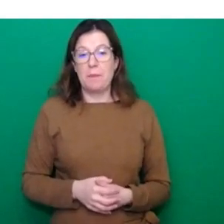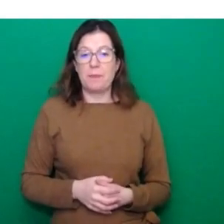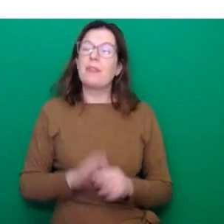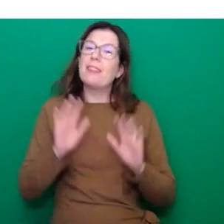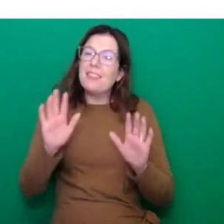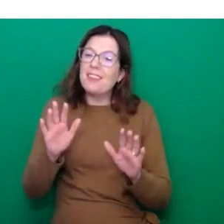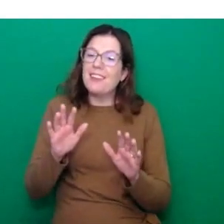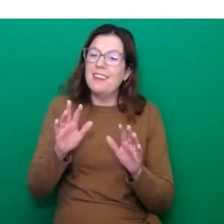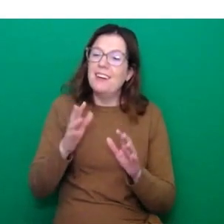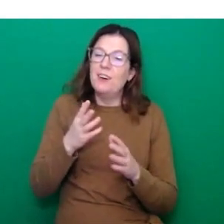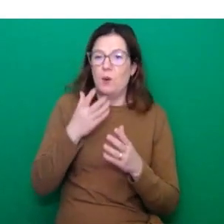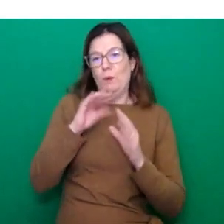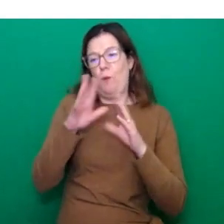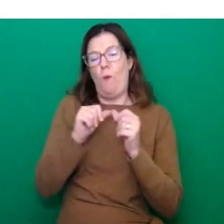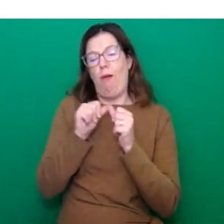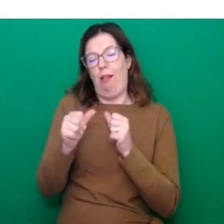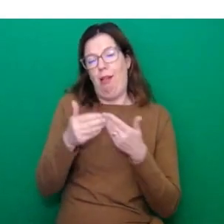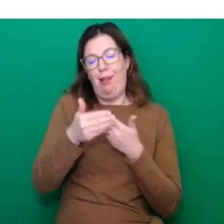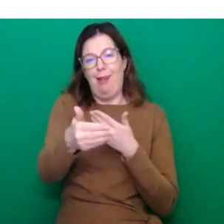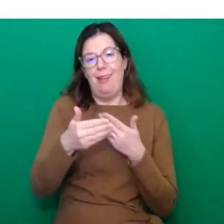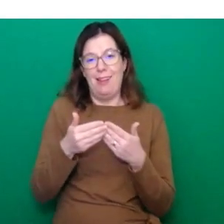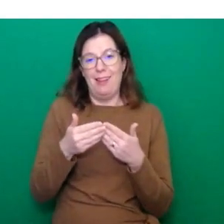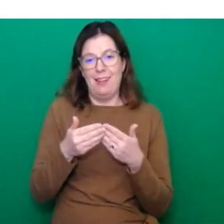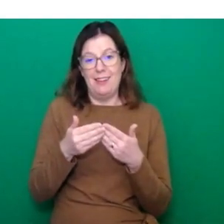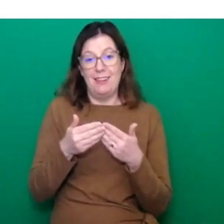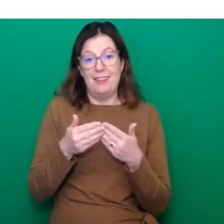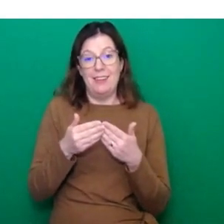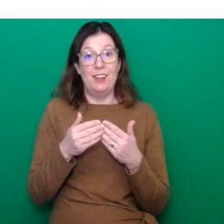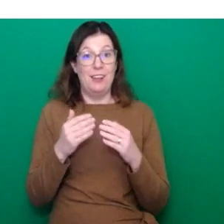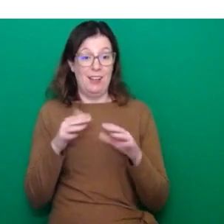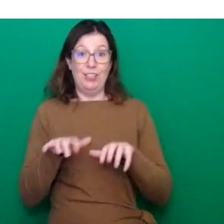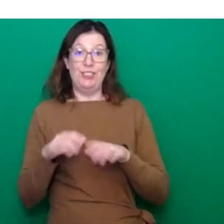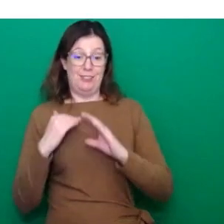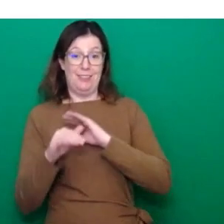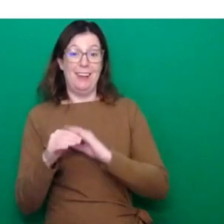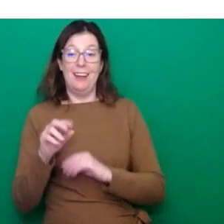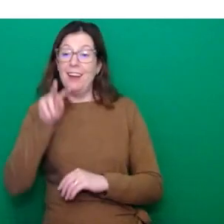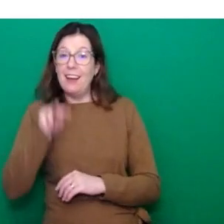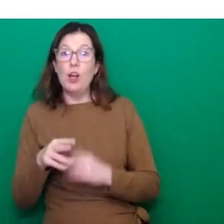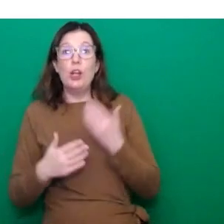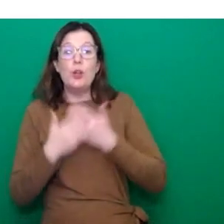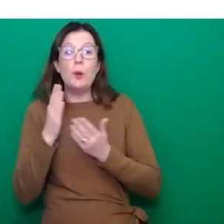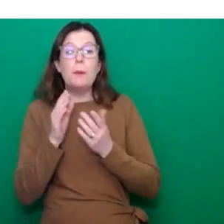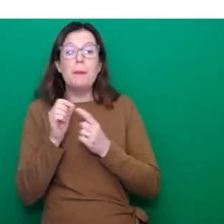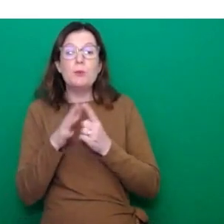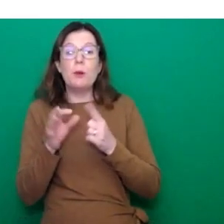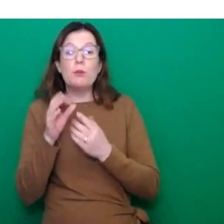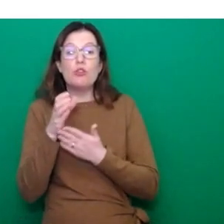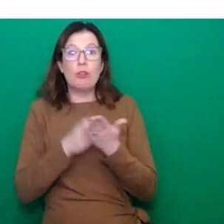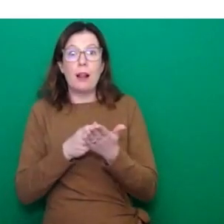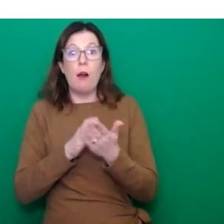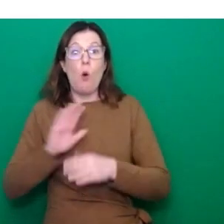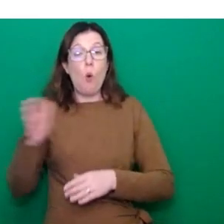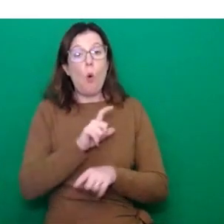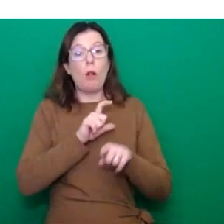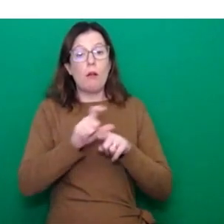you well with it, Lauren. We've had someone coming in from the chat saying that the new PWP curriculum is asking all courses to